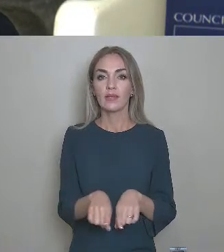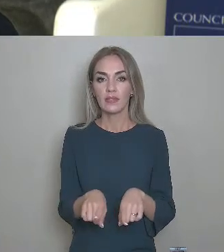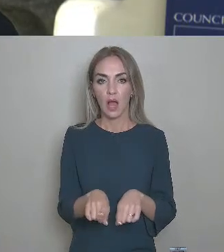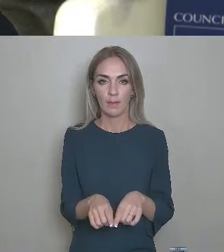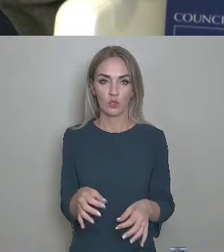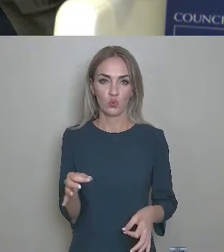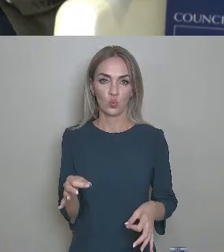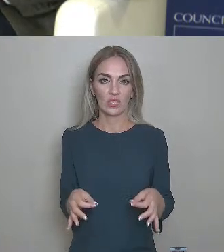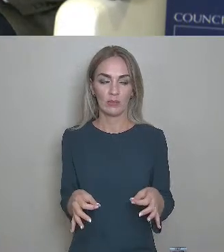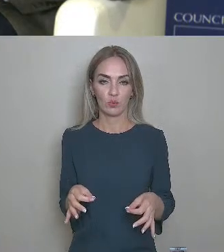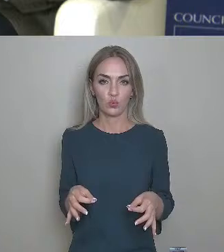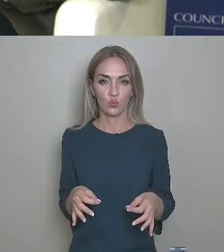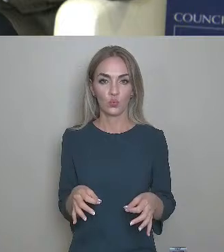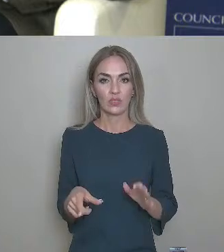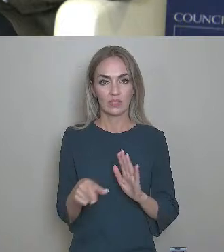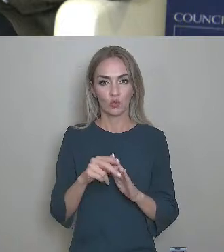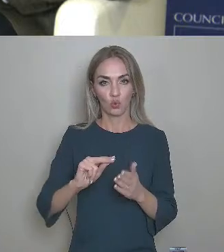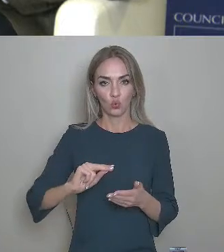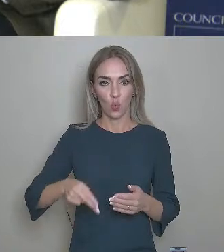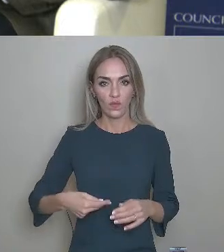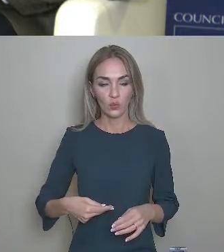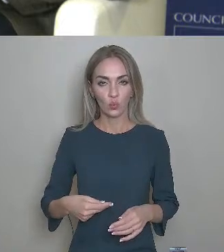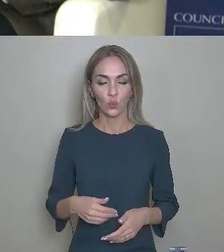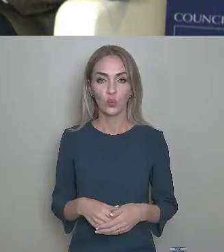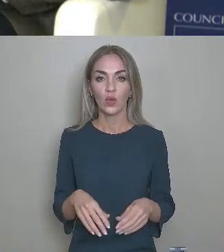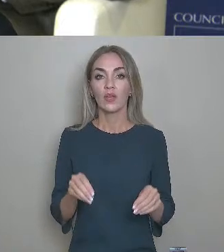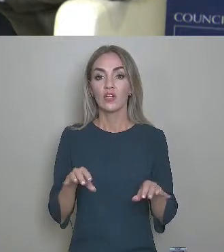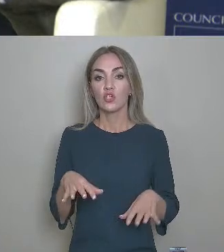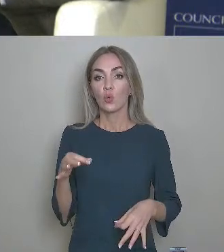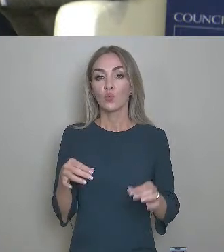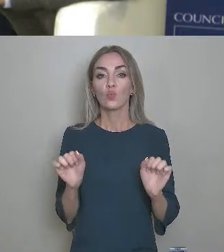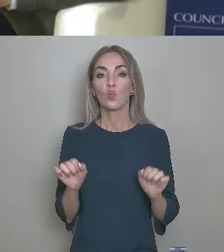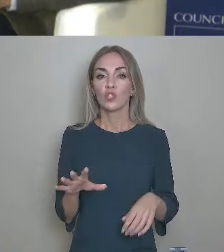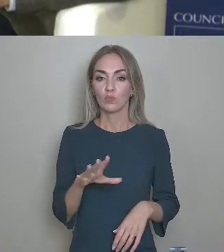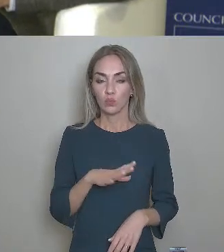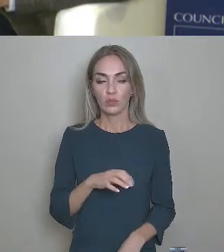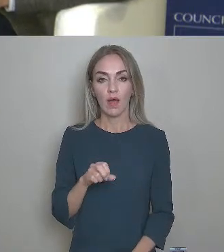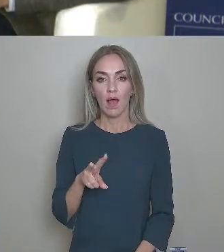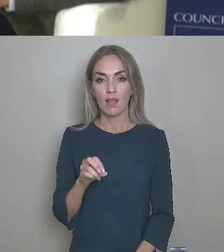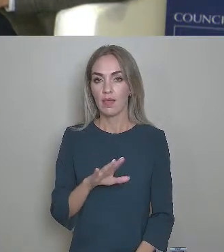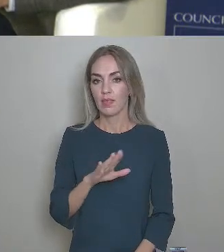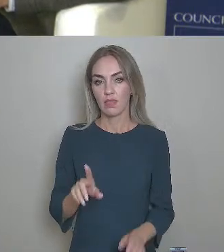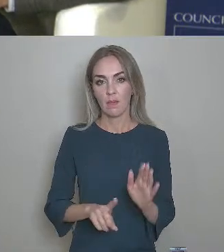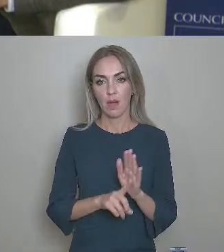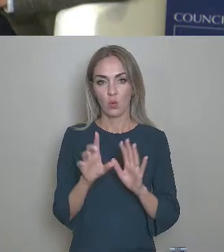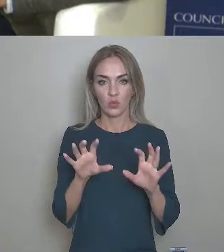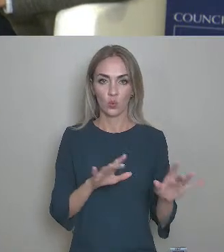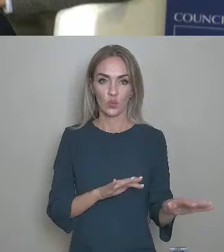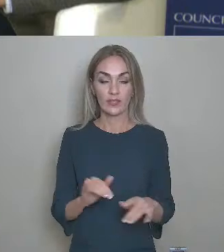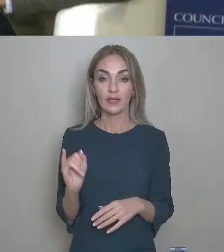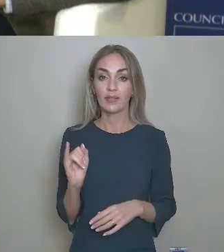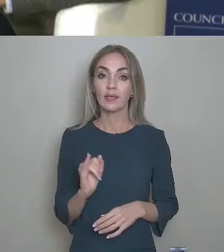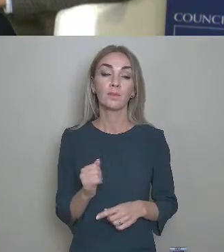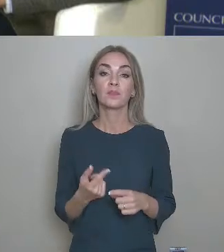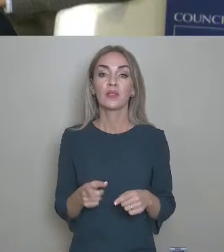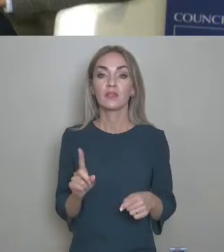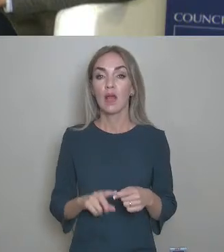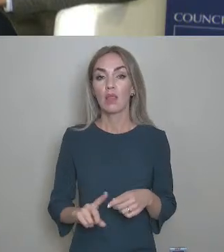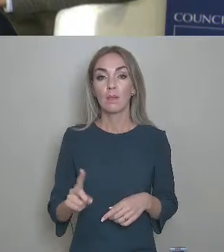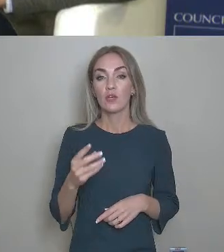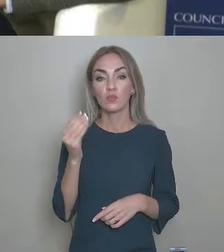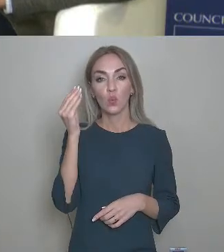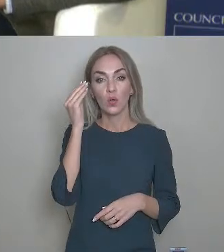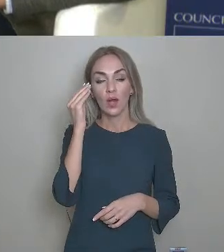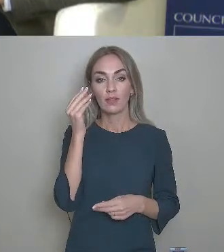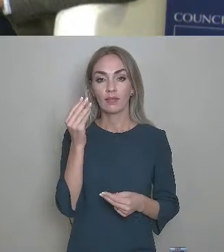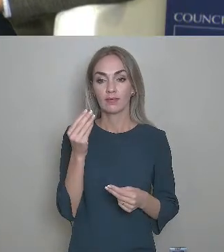did not come into effect yet. So that's a very complex issue. The same with criminal record. The court ruling could be there, but it didn't